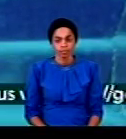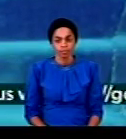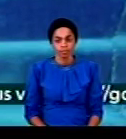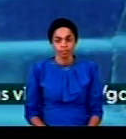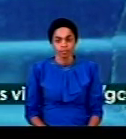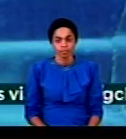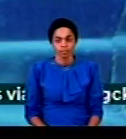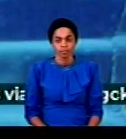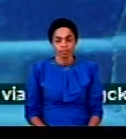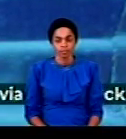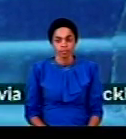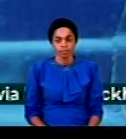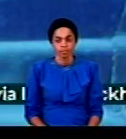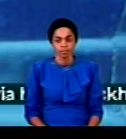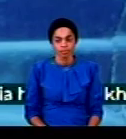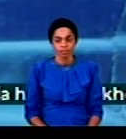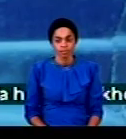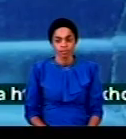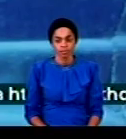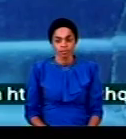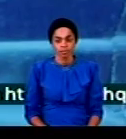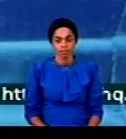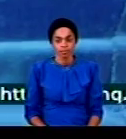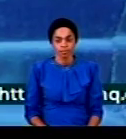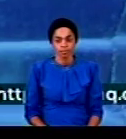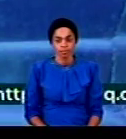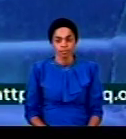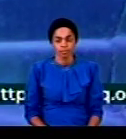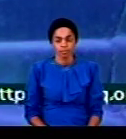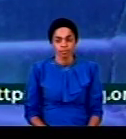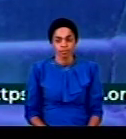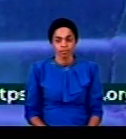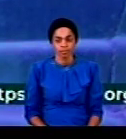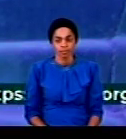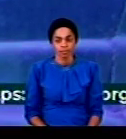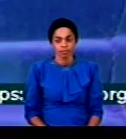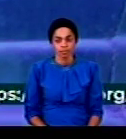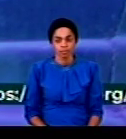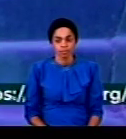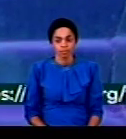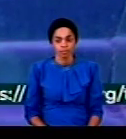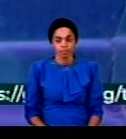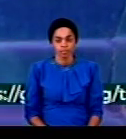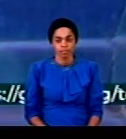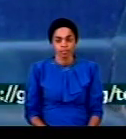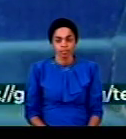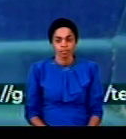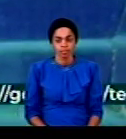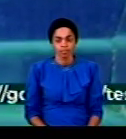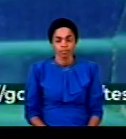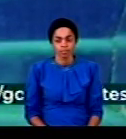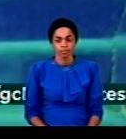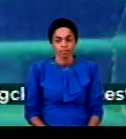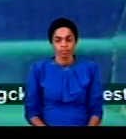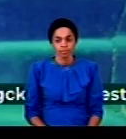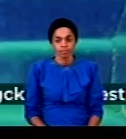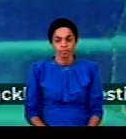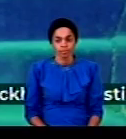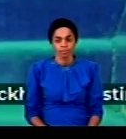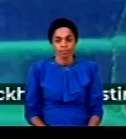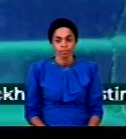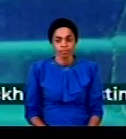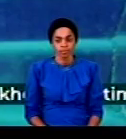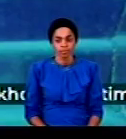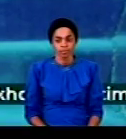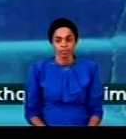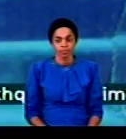hannu idan yake damun ka da shike akwai mura na sa hannu ana haka ubangiji ya taimake ni ubangiji Yesu Kristi ya raba ni da